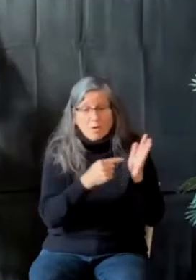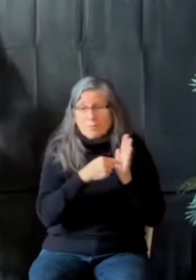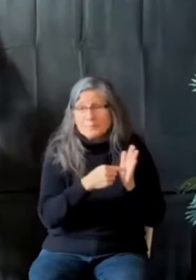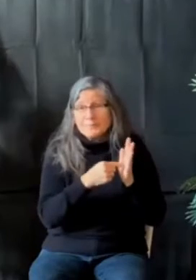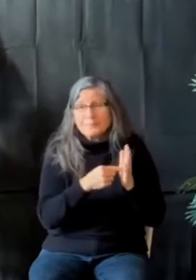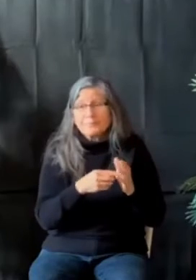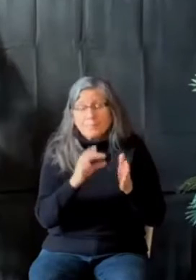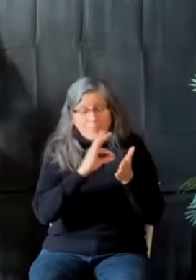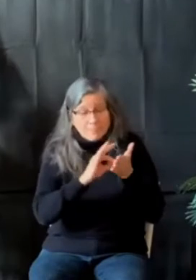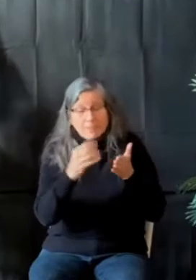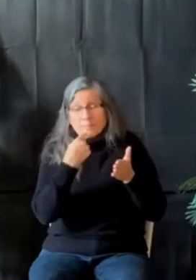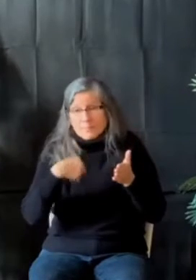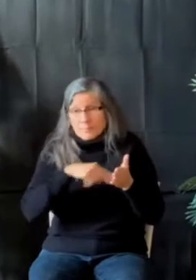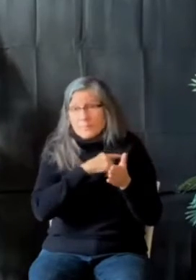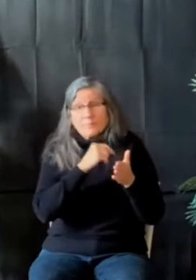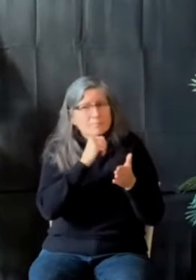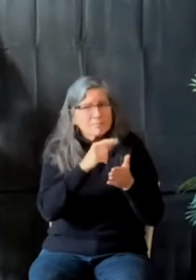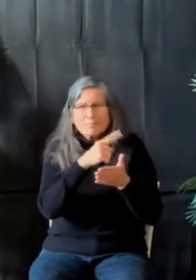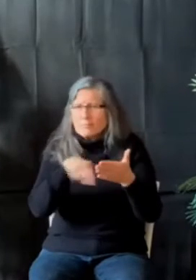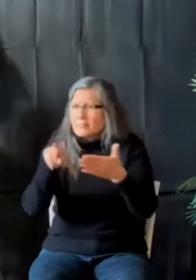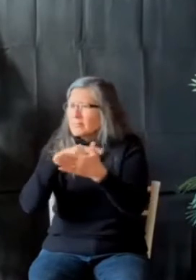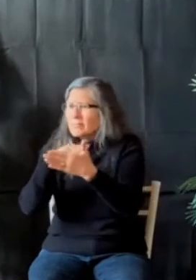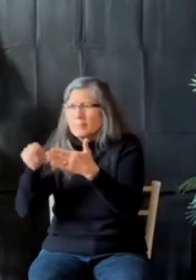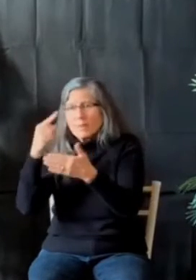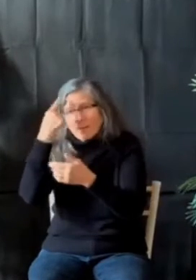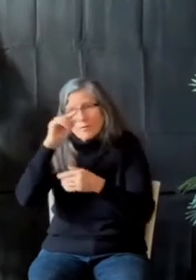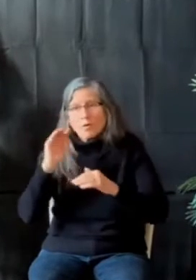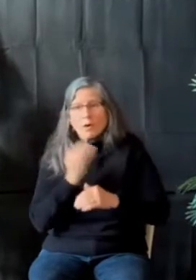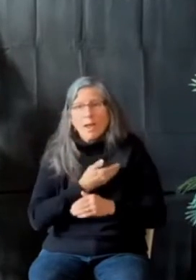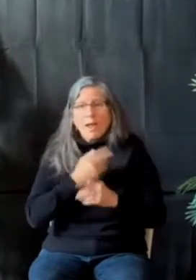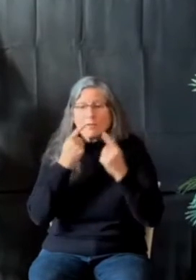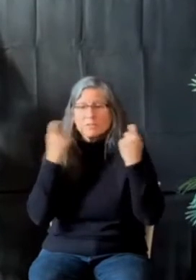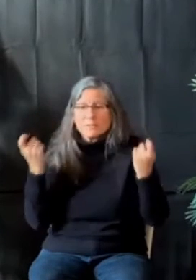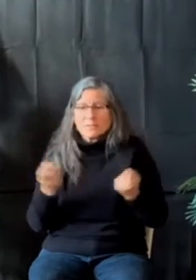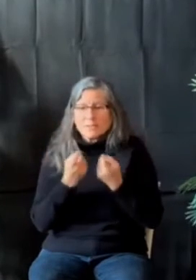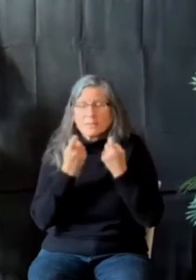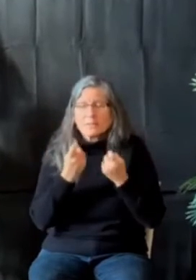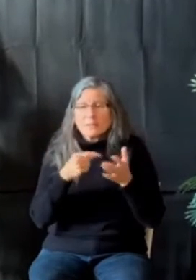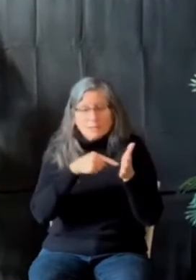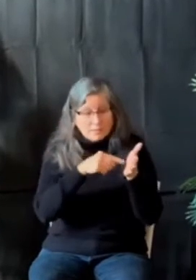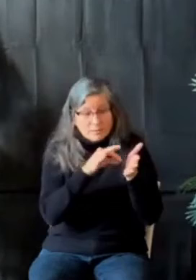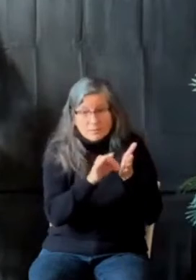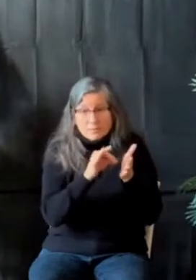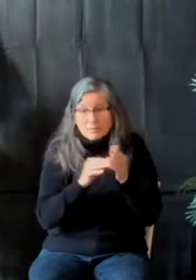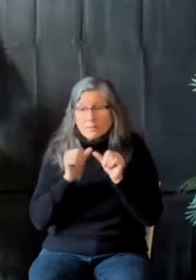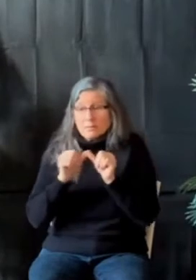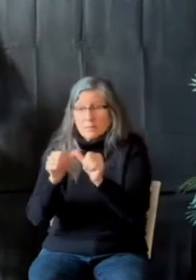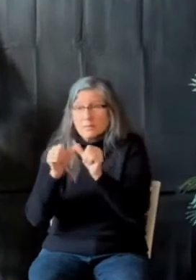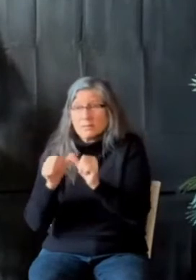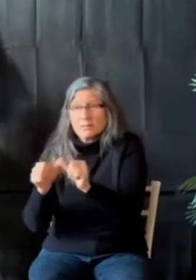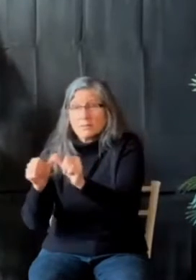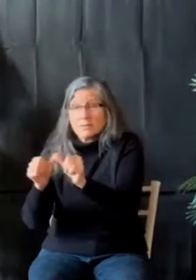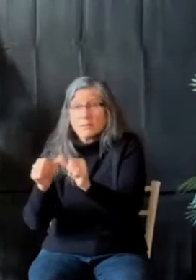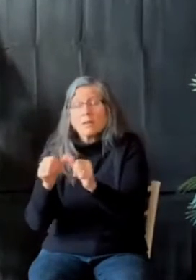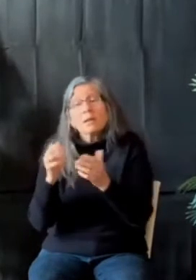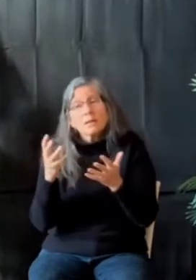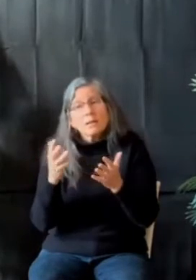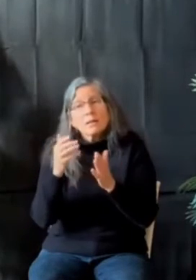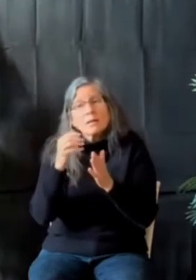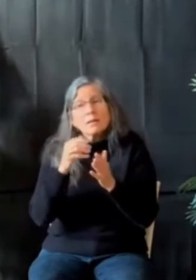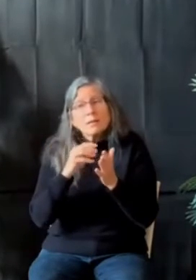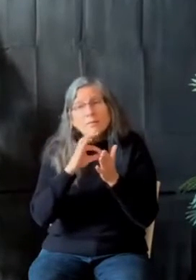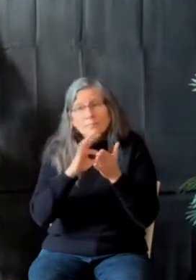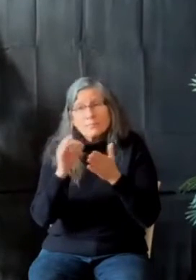Scripture tells us that we are not condemned for our sin. Here in this passage, continuing in verse 10,